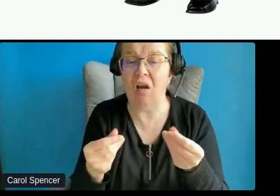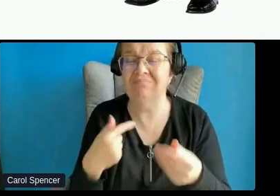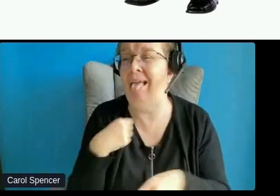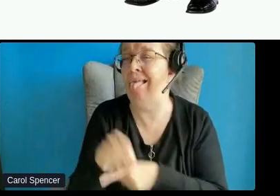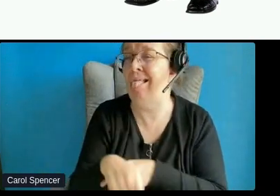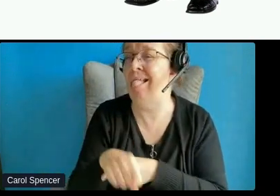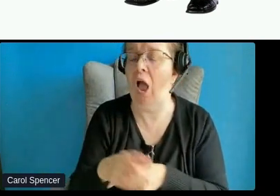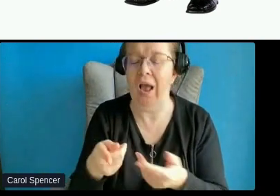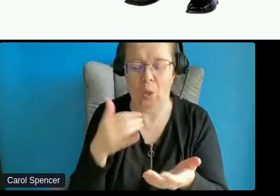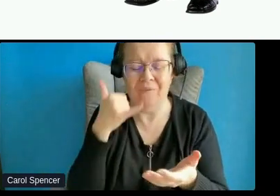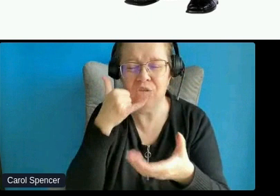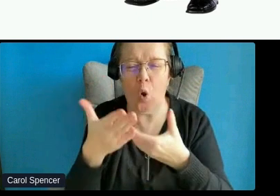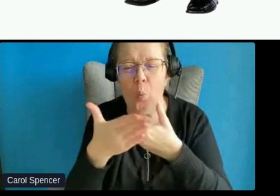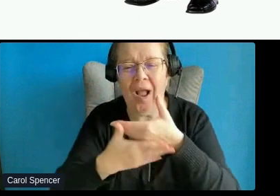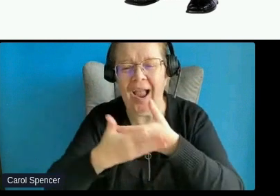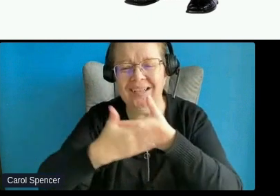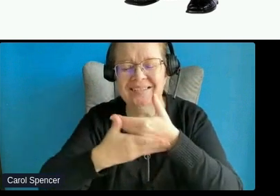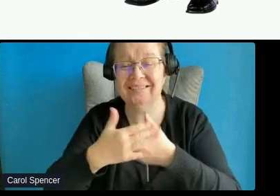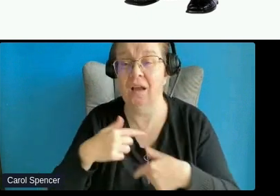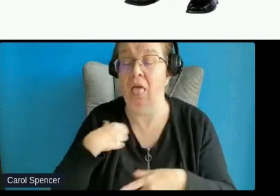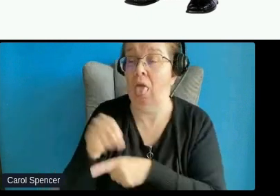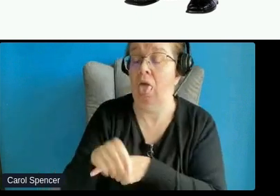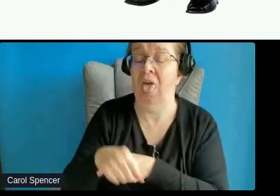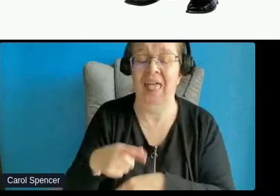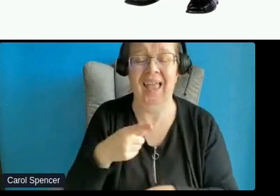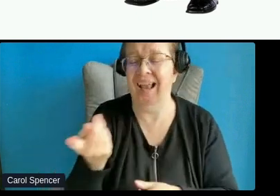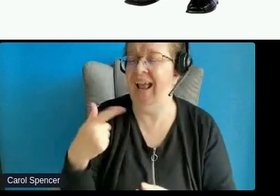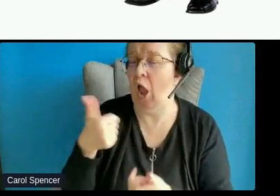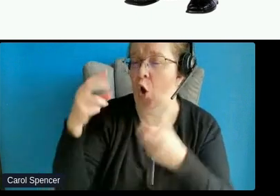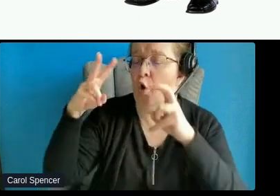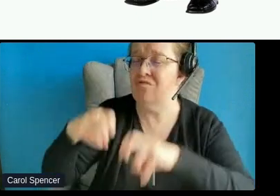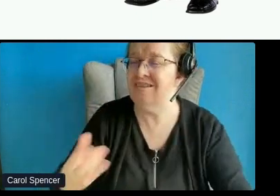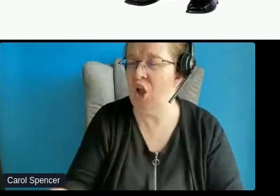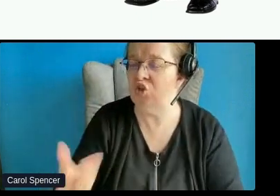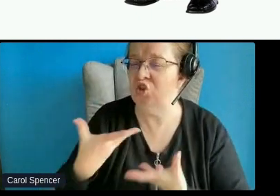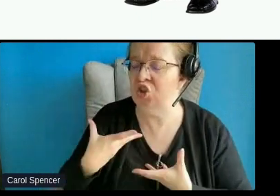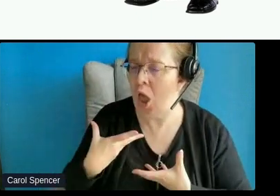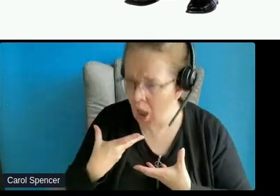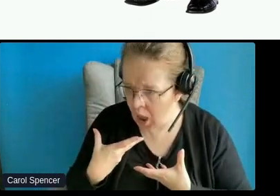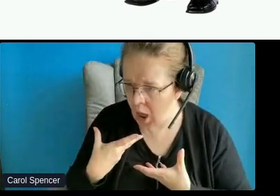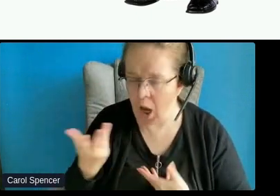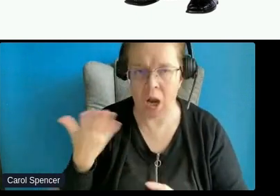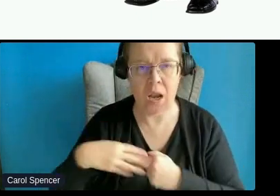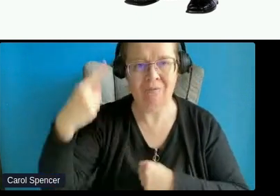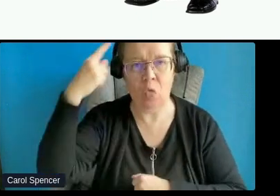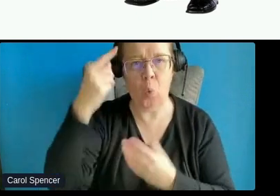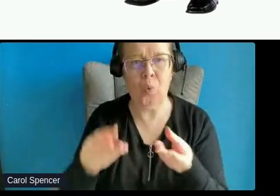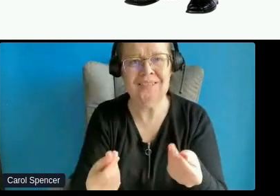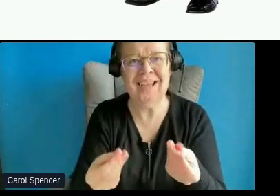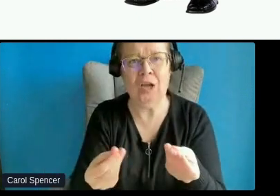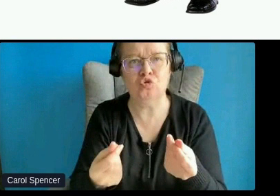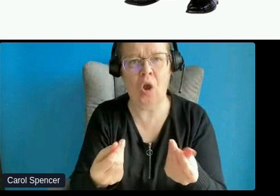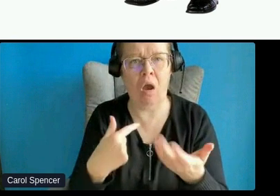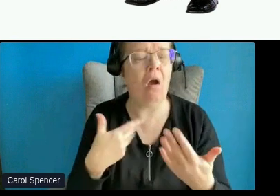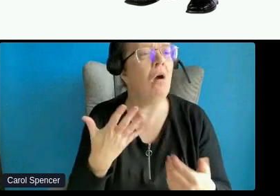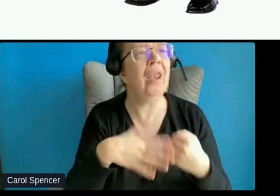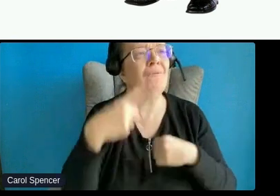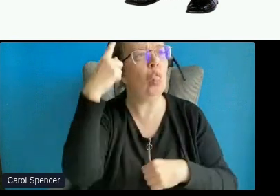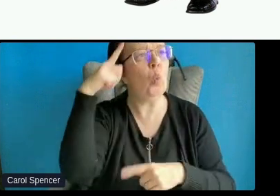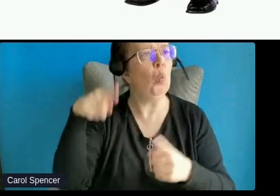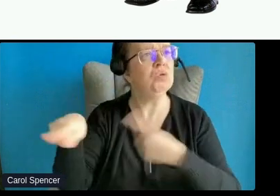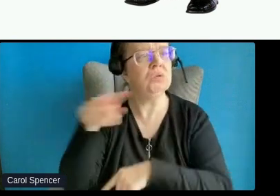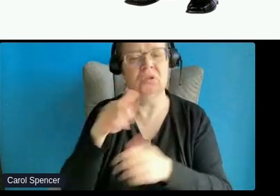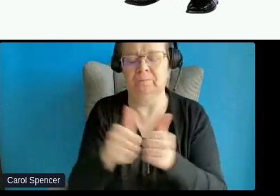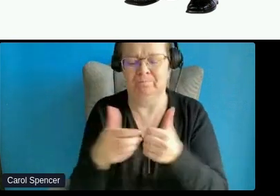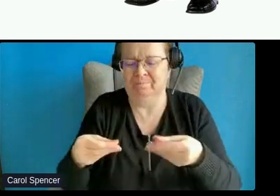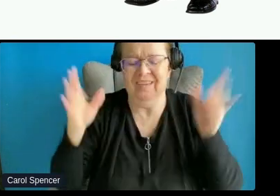phone case. But having that information out there would have been so helpful for that individual, and I'm sure many others. And it